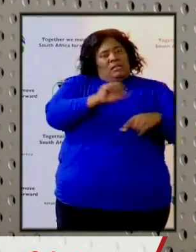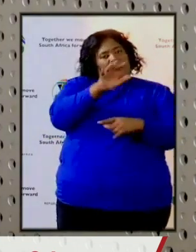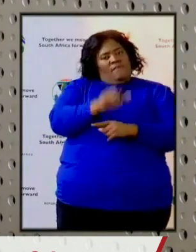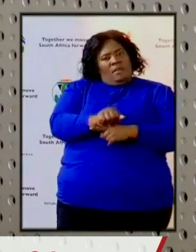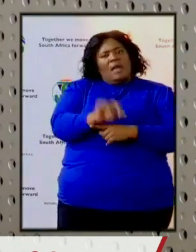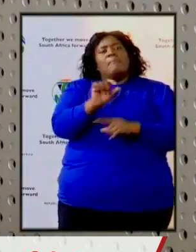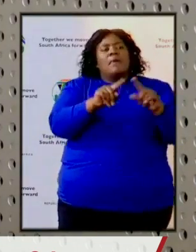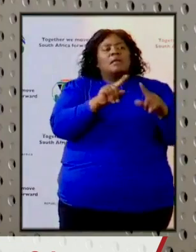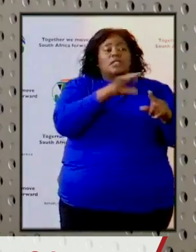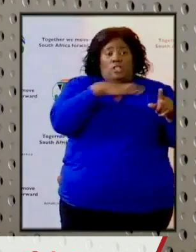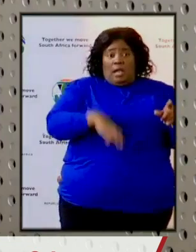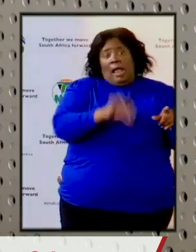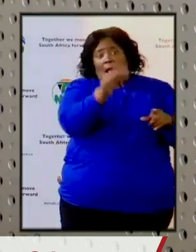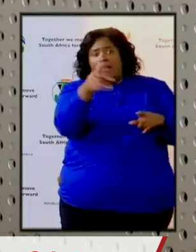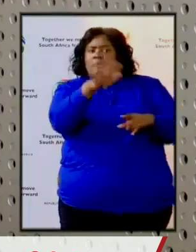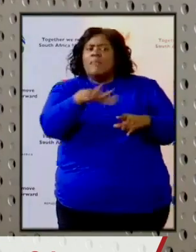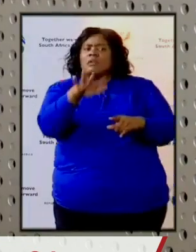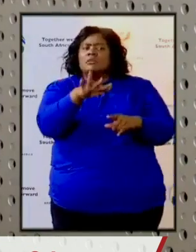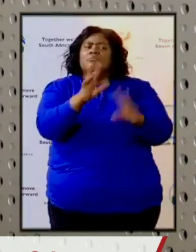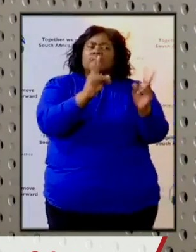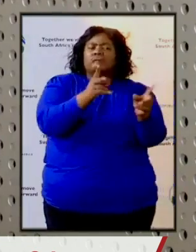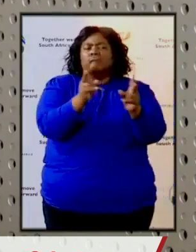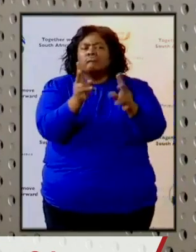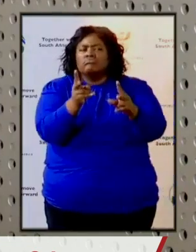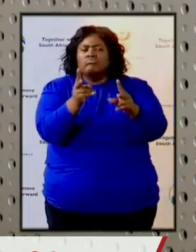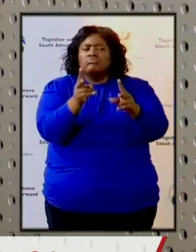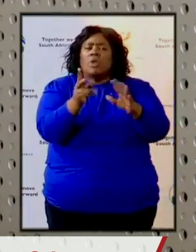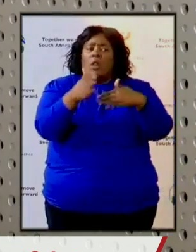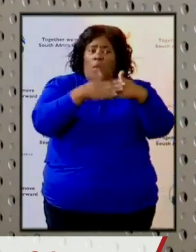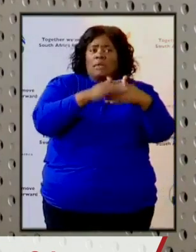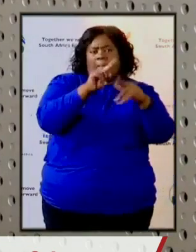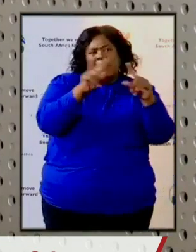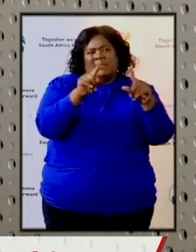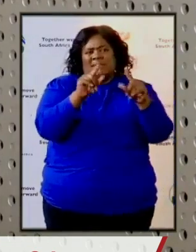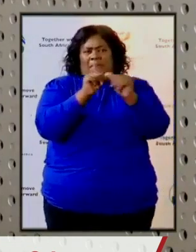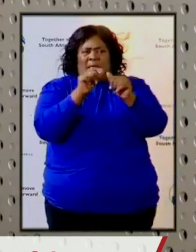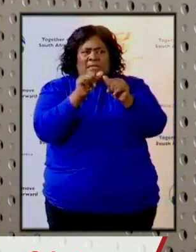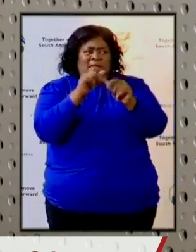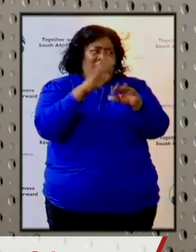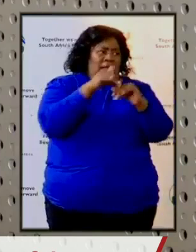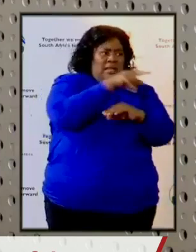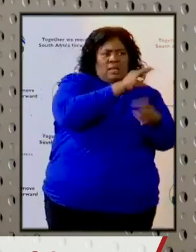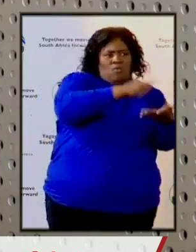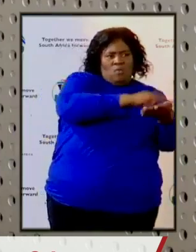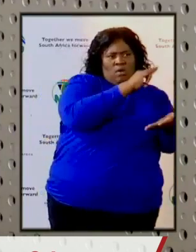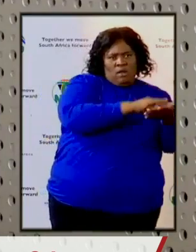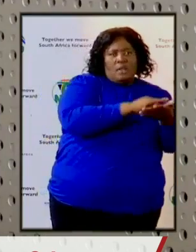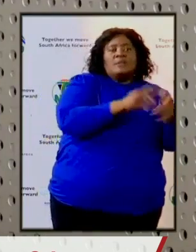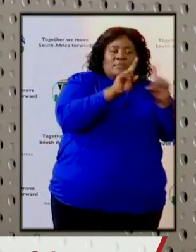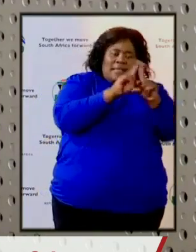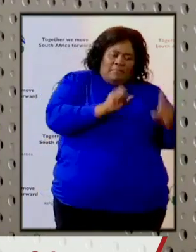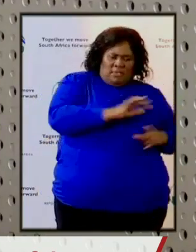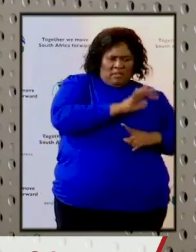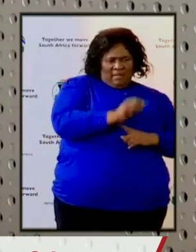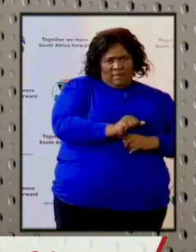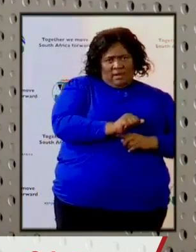that in that particular place things are going very wrong compared to the rest, we can also go